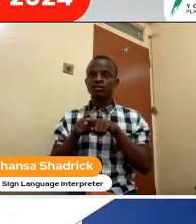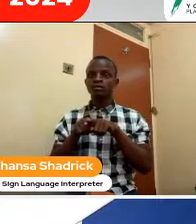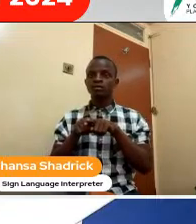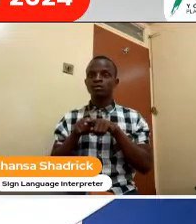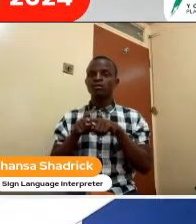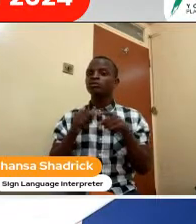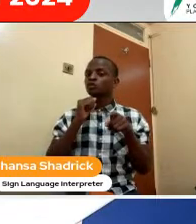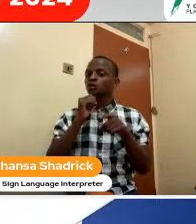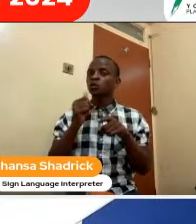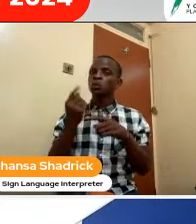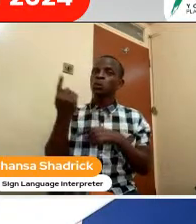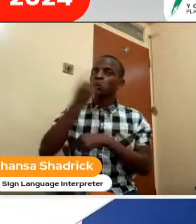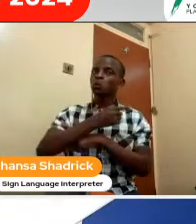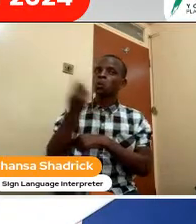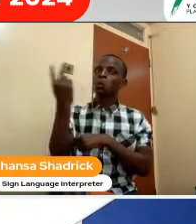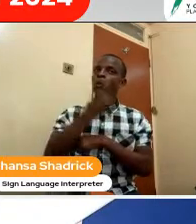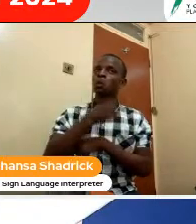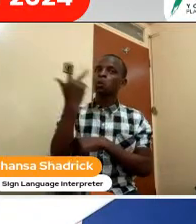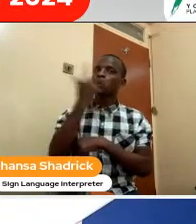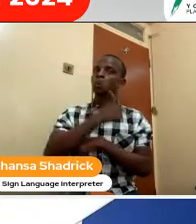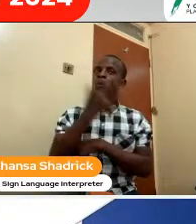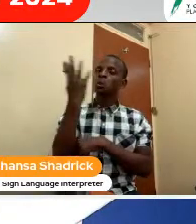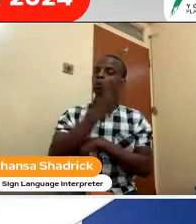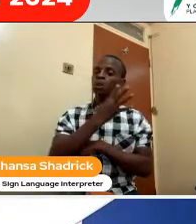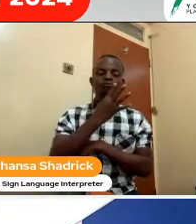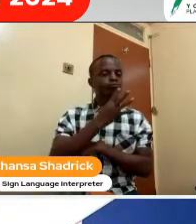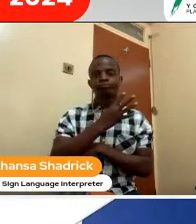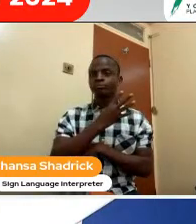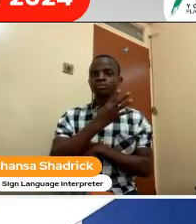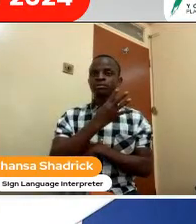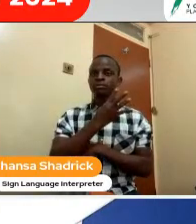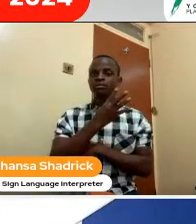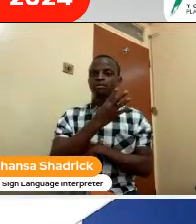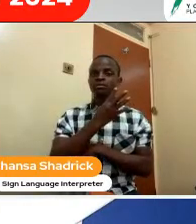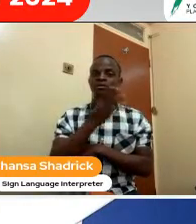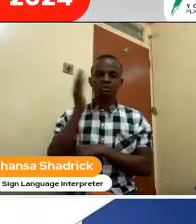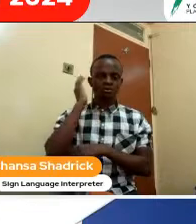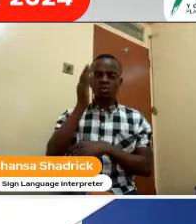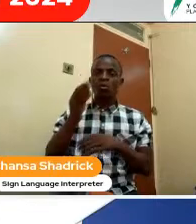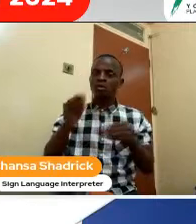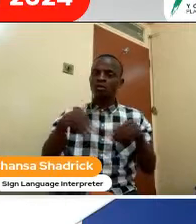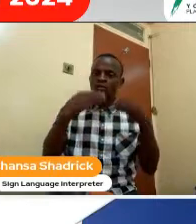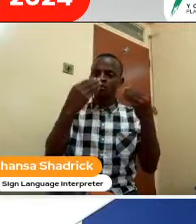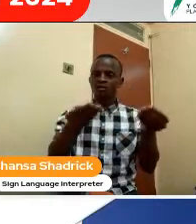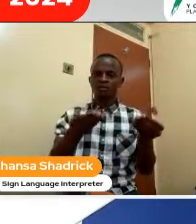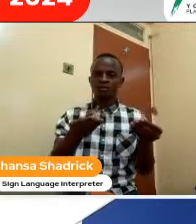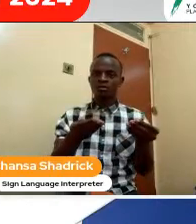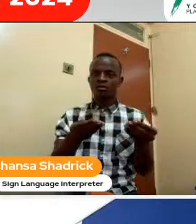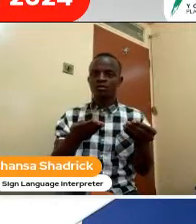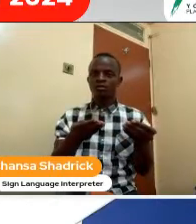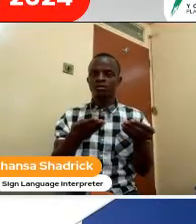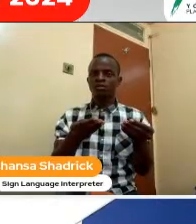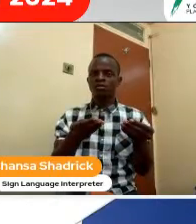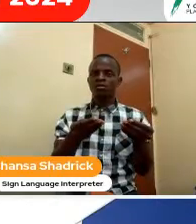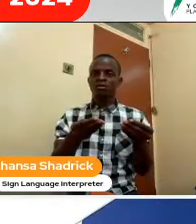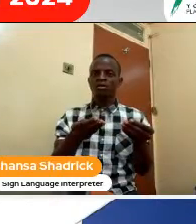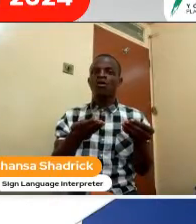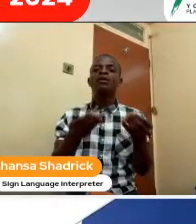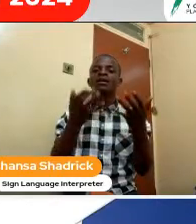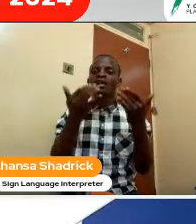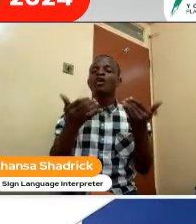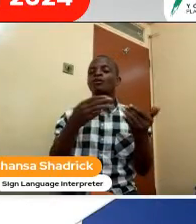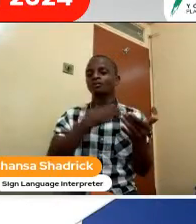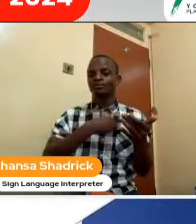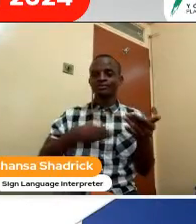a day. We'll be able to assess your application and admit you, and you are going to be given a notification that now you're a member and